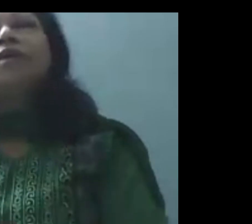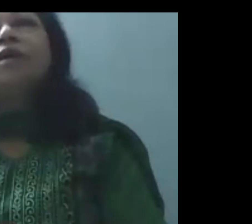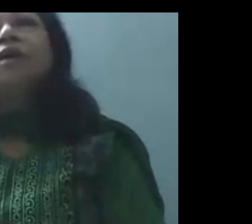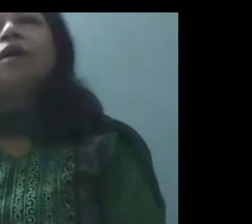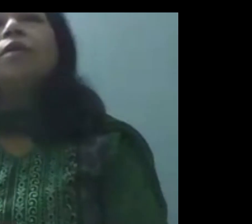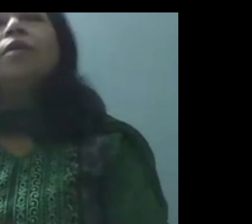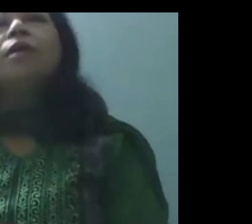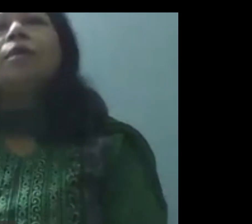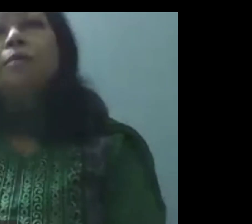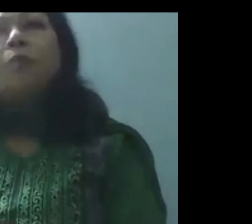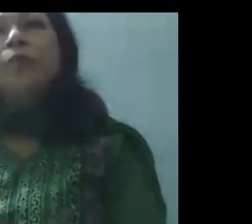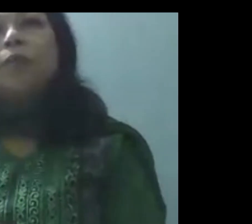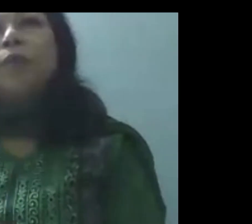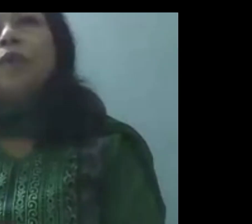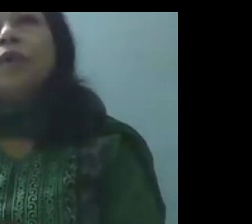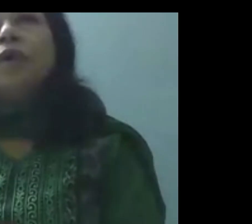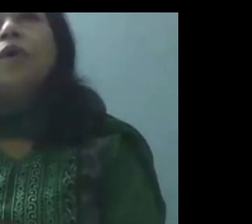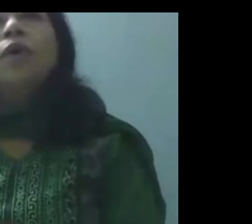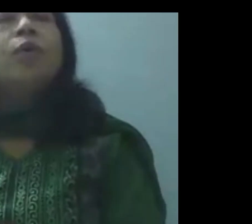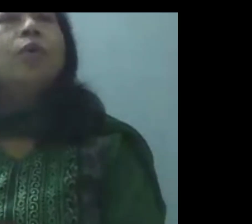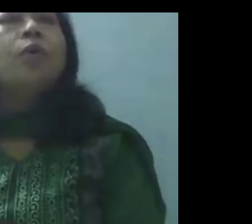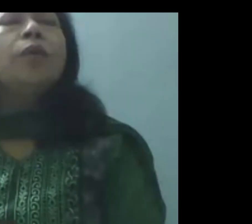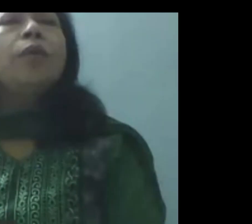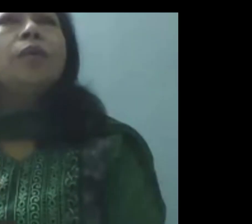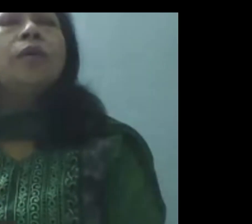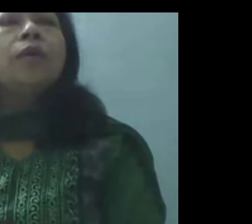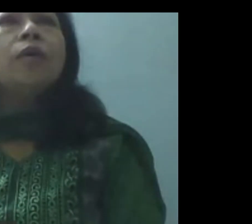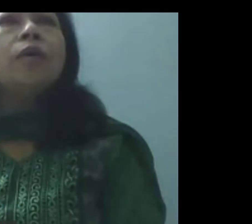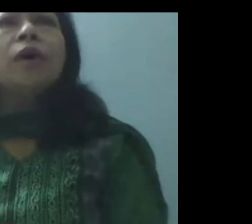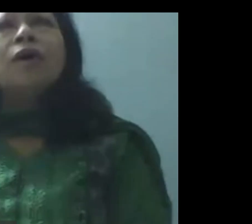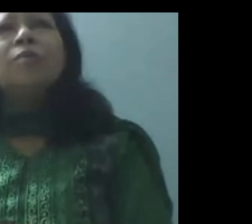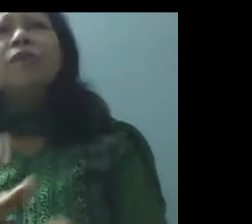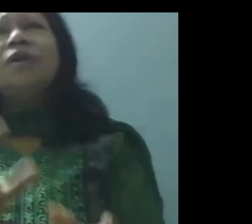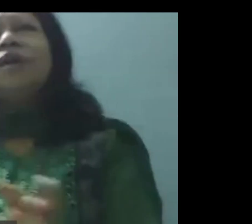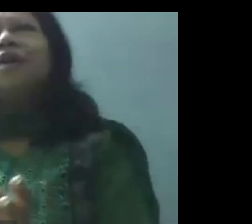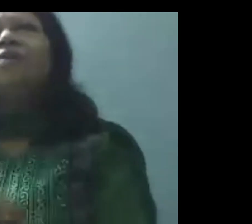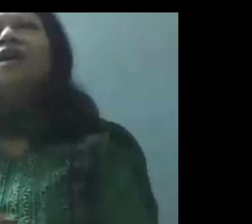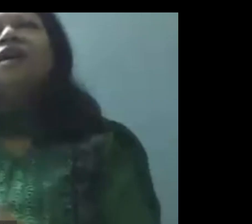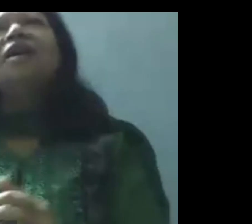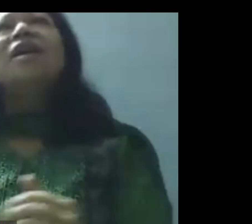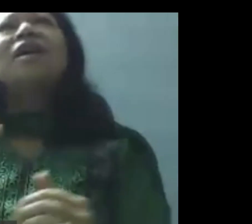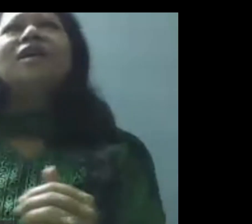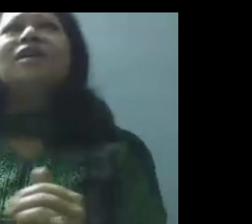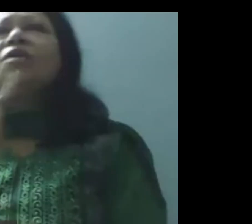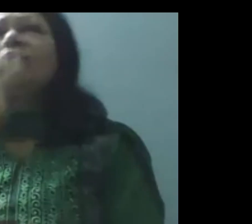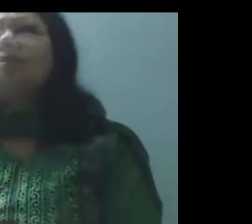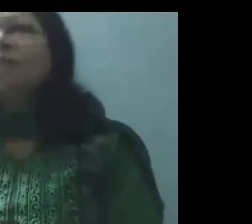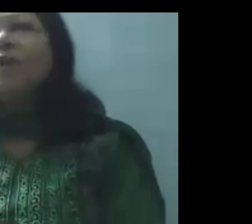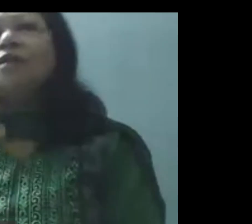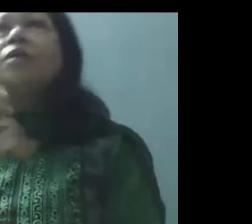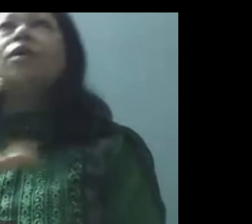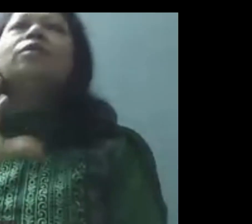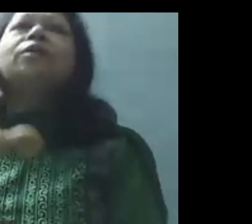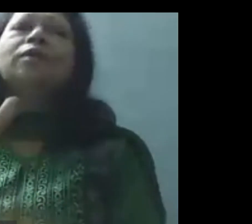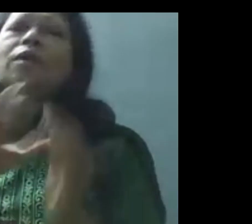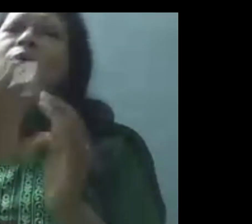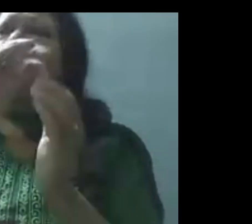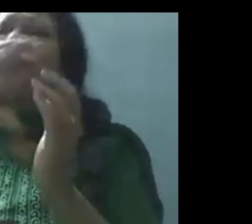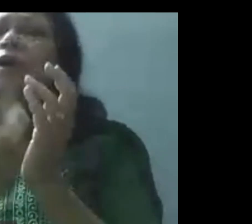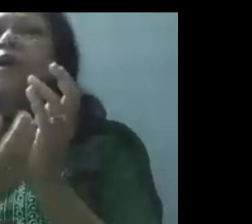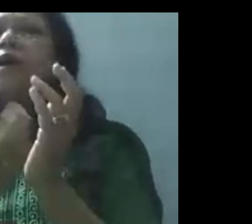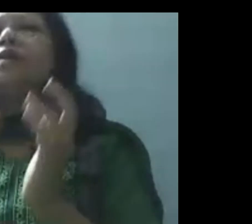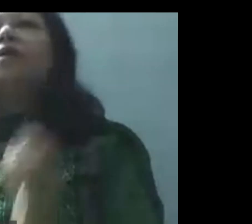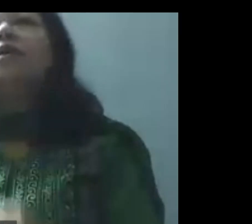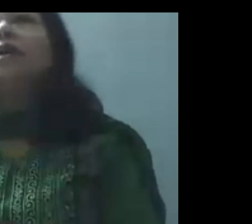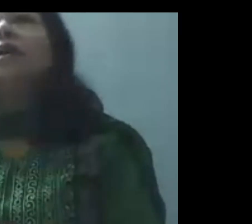person who cannot move and who cannot see the outer world. Although